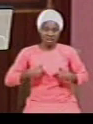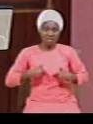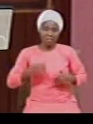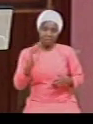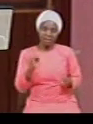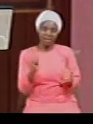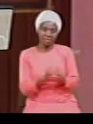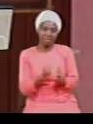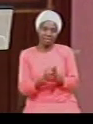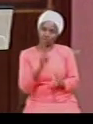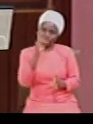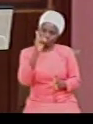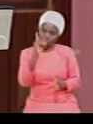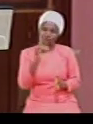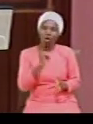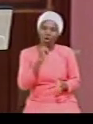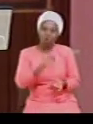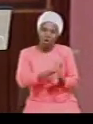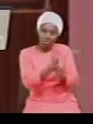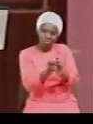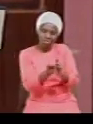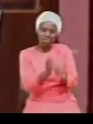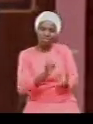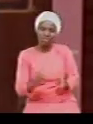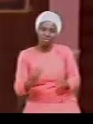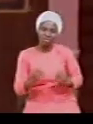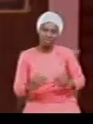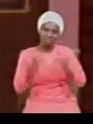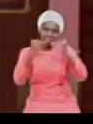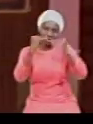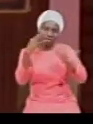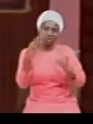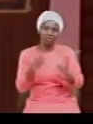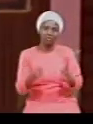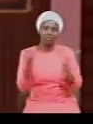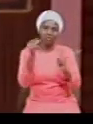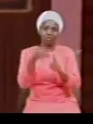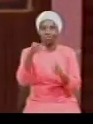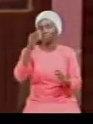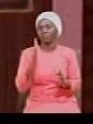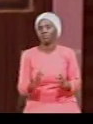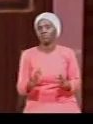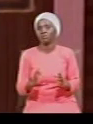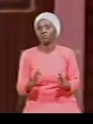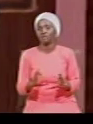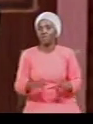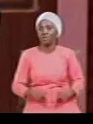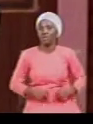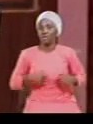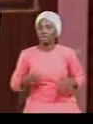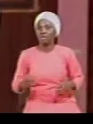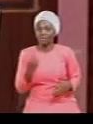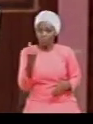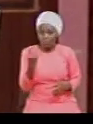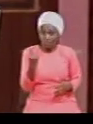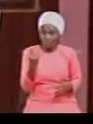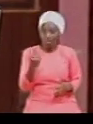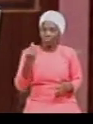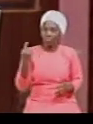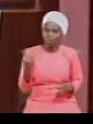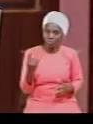one unchanging standard of the word of God. Living